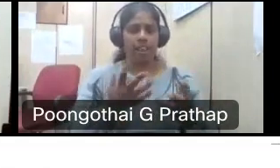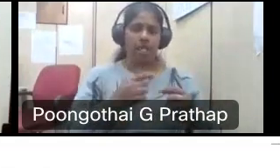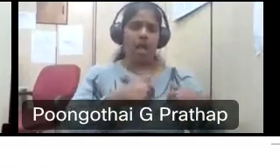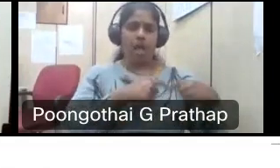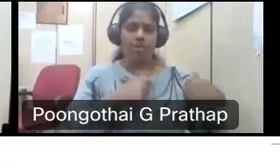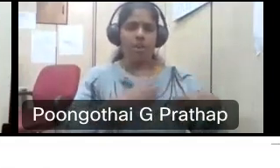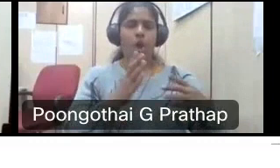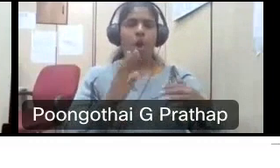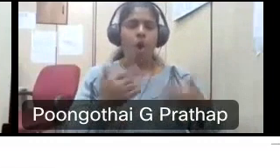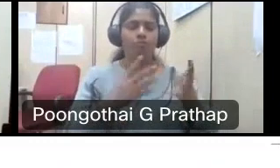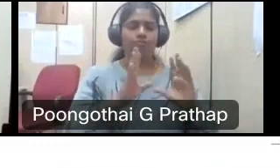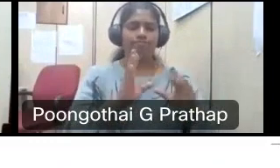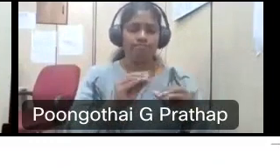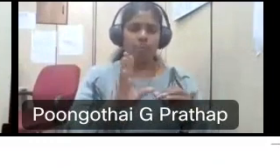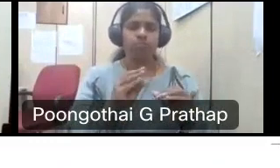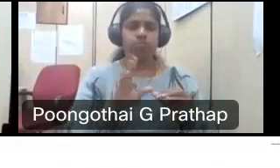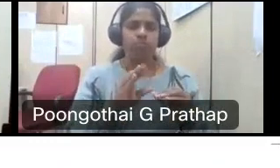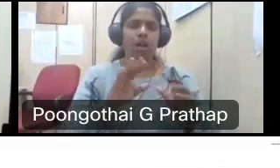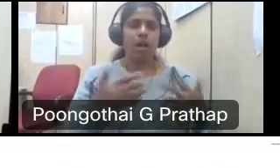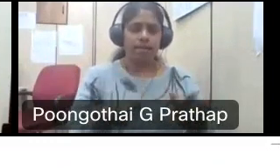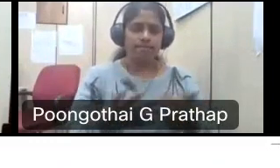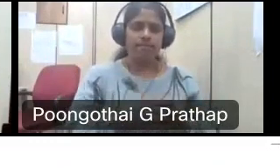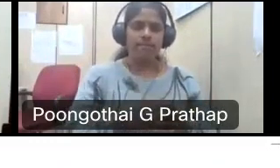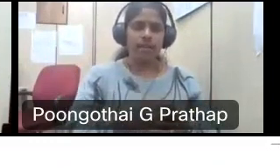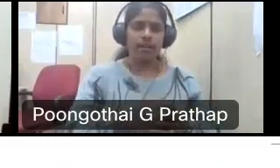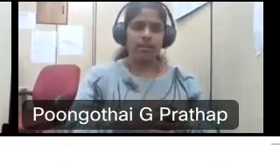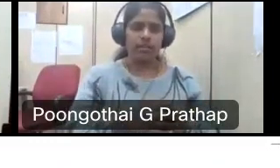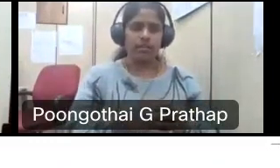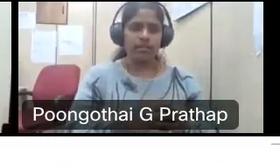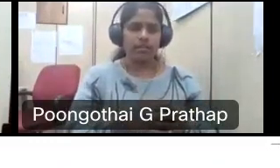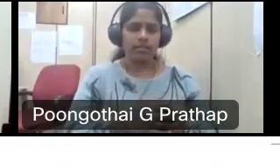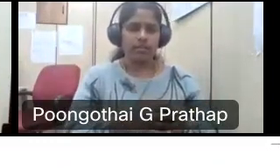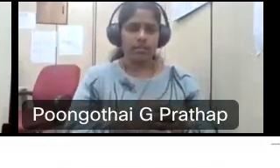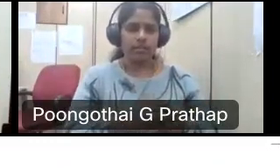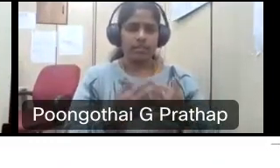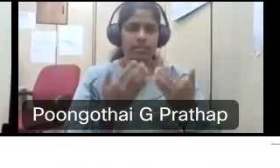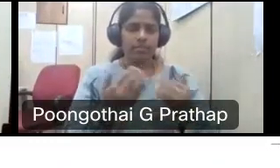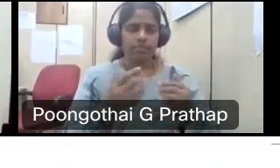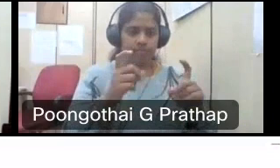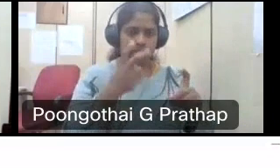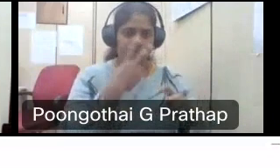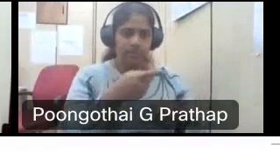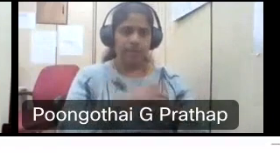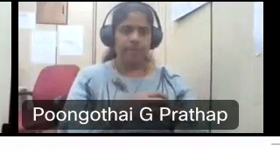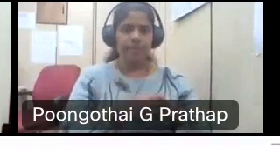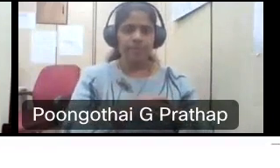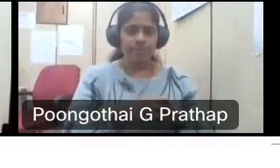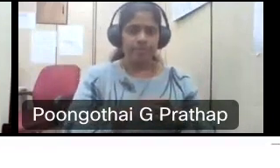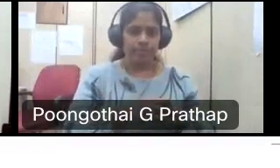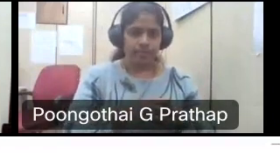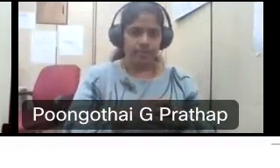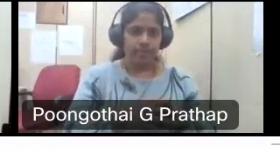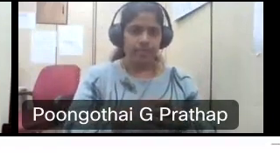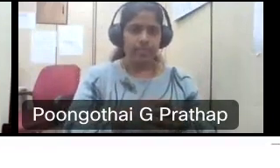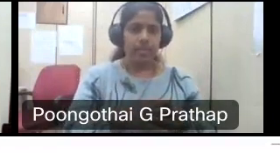how this is the atrioventricular septal defect. And if it is there, it is really often present.